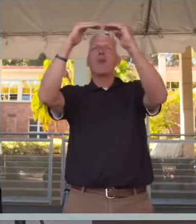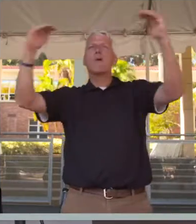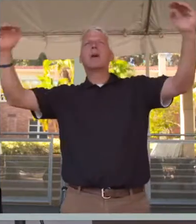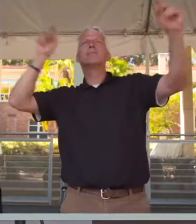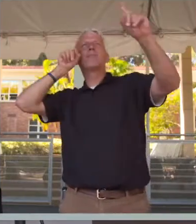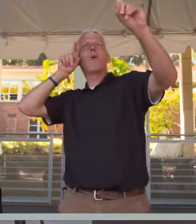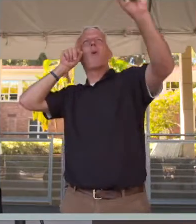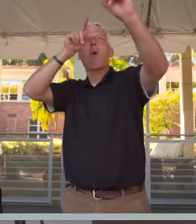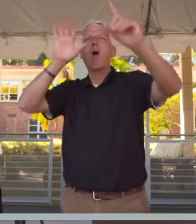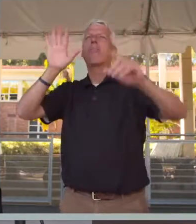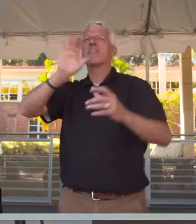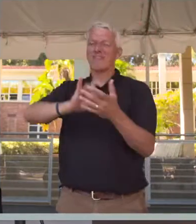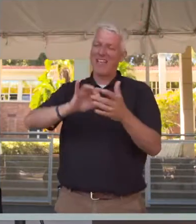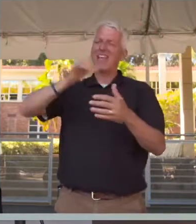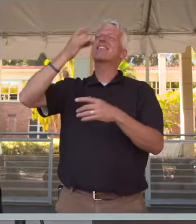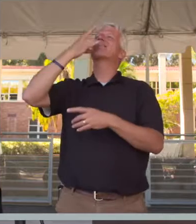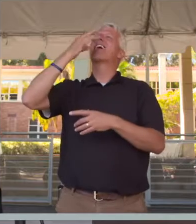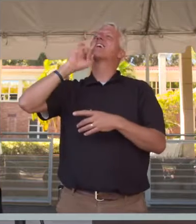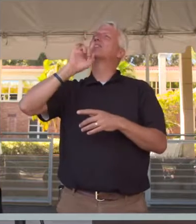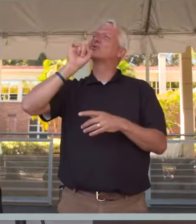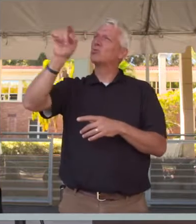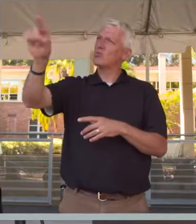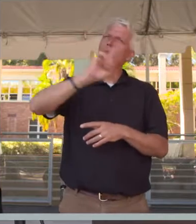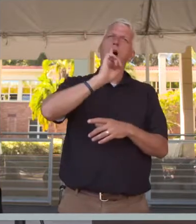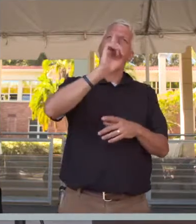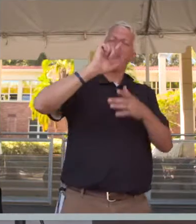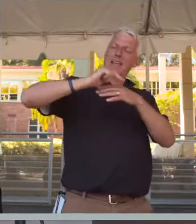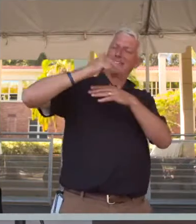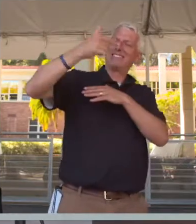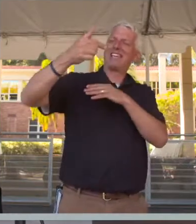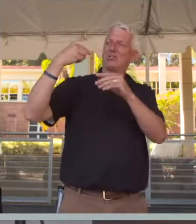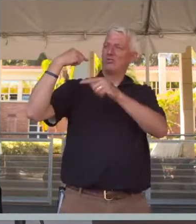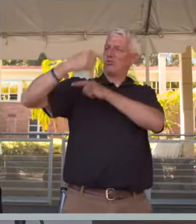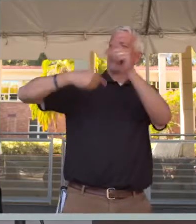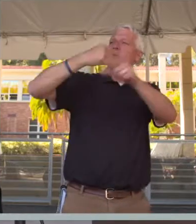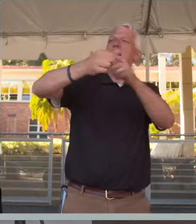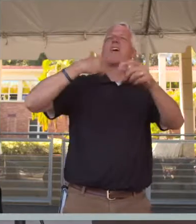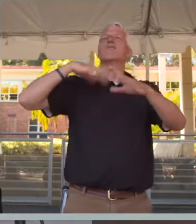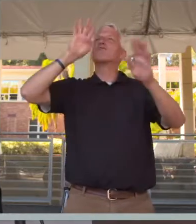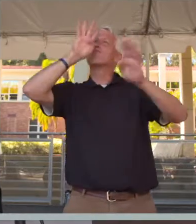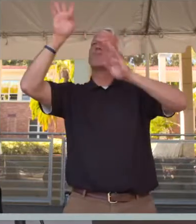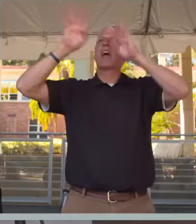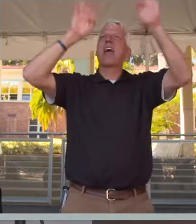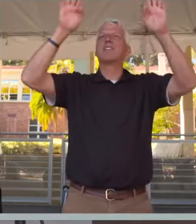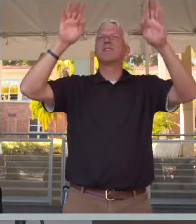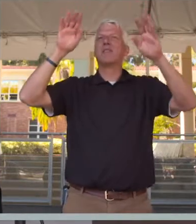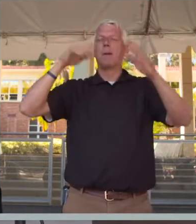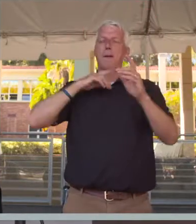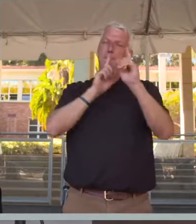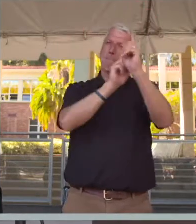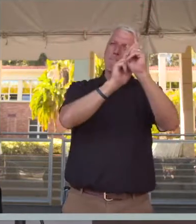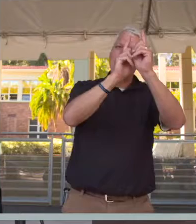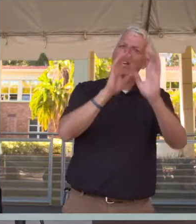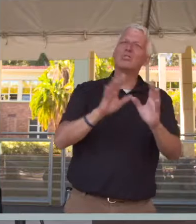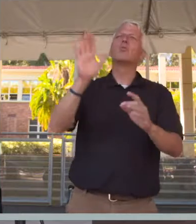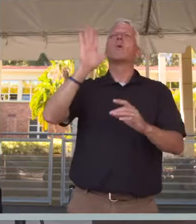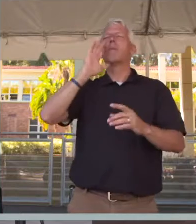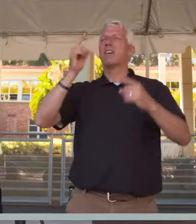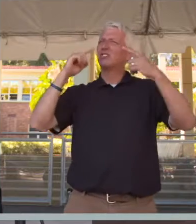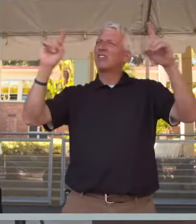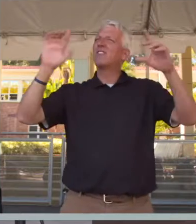is you. You are the next generation of creatives, leaders, innovators, and mentors. And some of you will achieve many firsts for